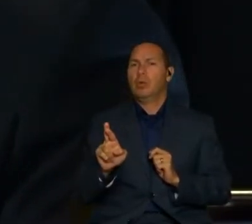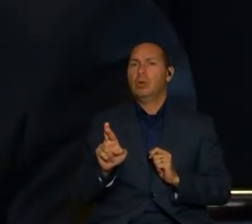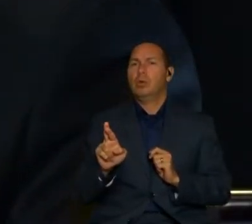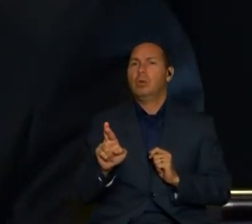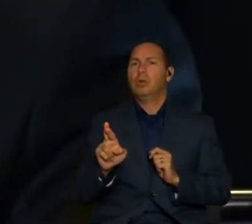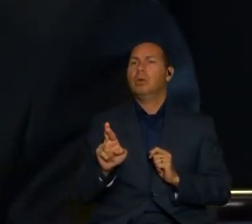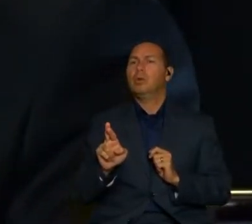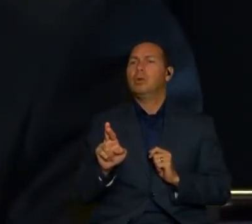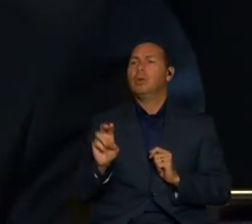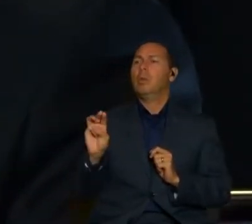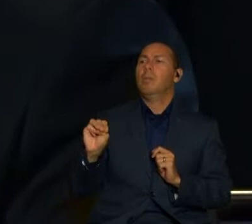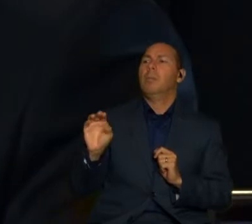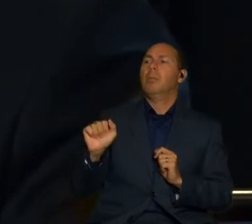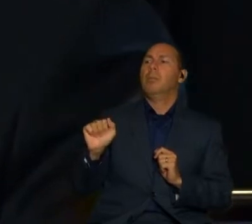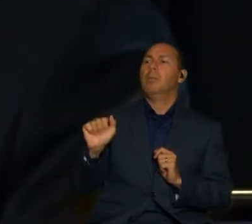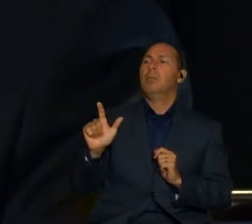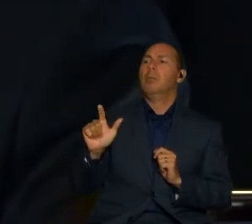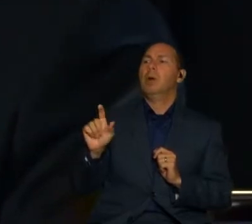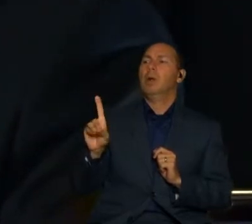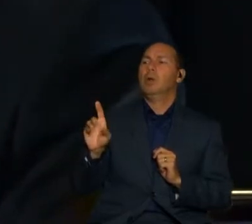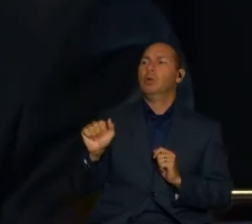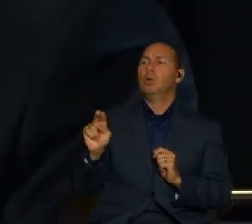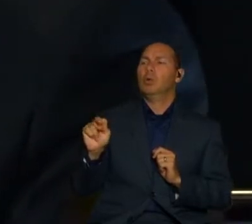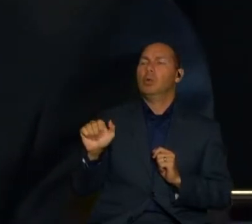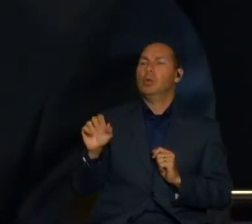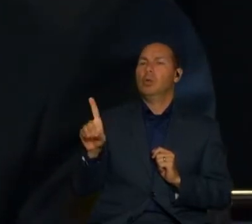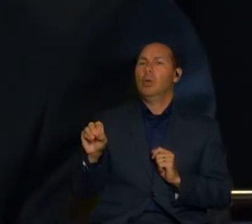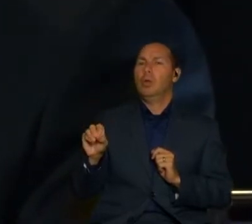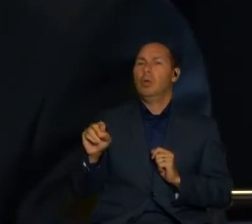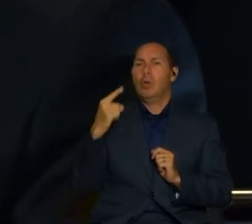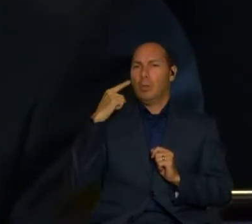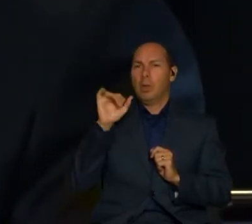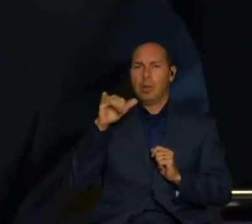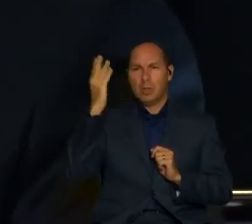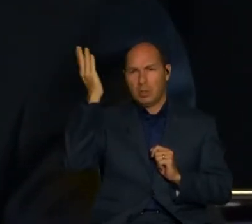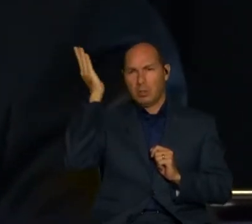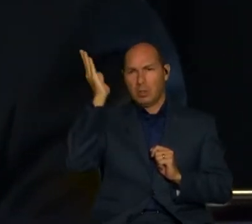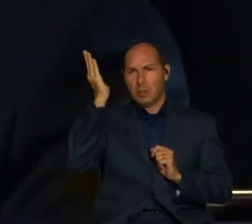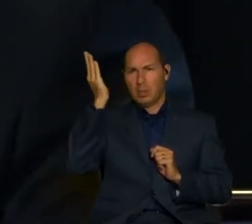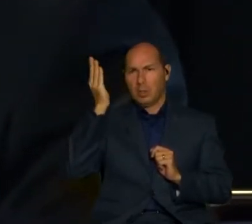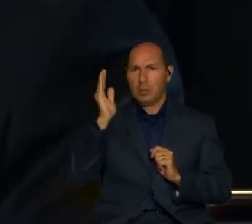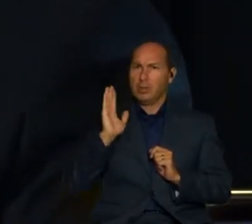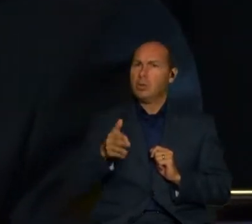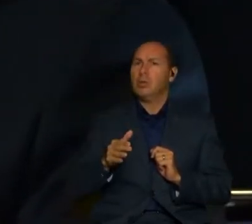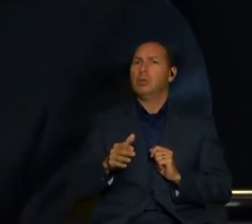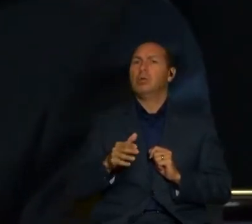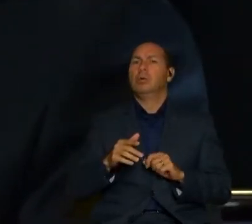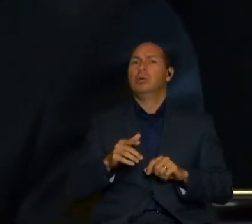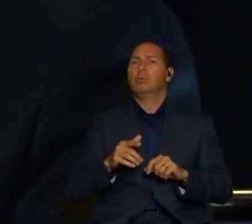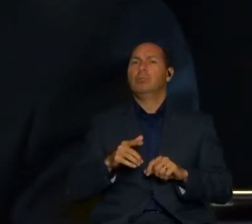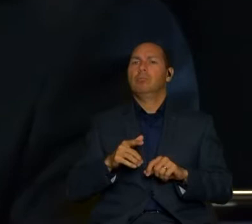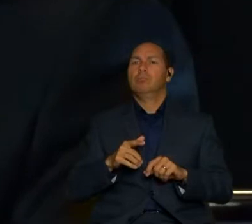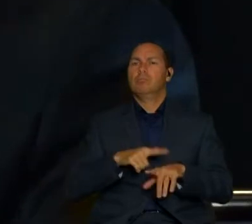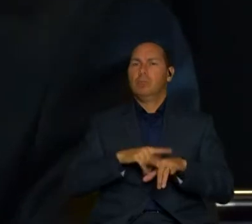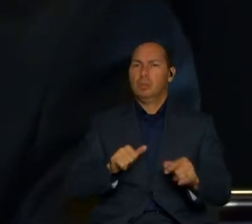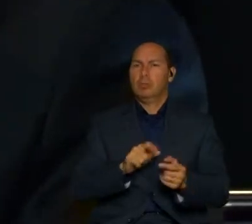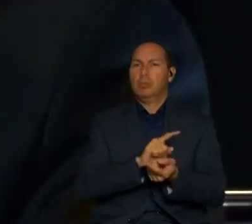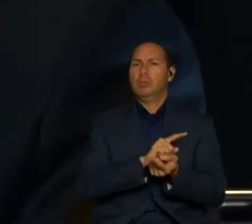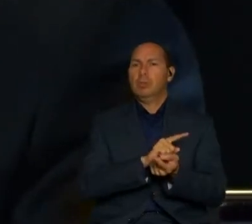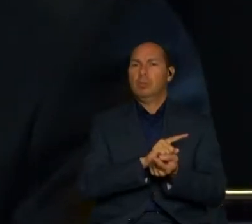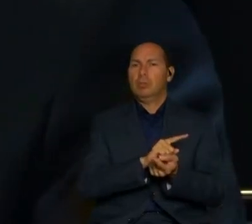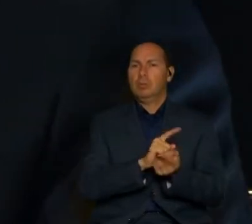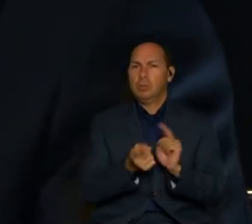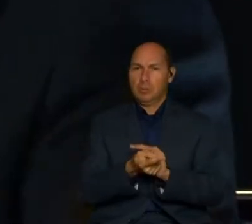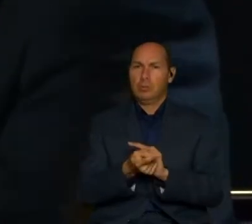Zahira Maldonado. And for that presentation, there'll be a simultaneous Spanish translation. So thanks,